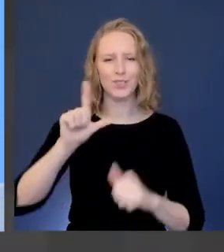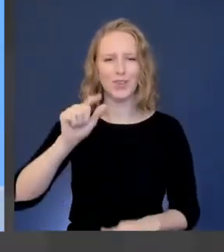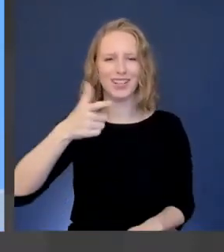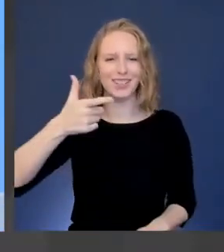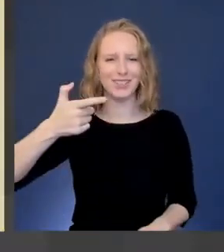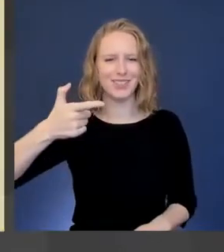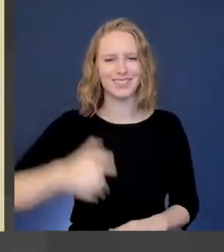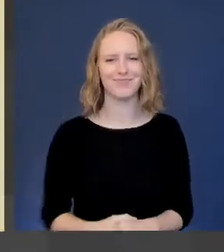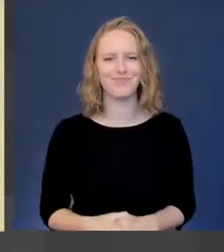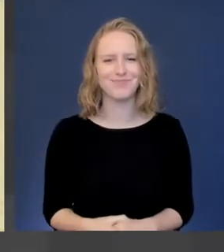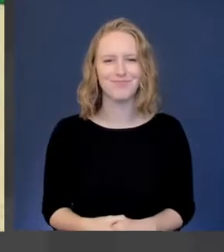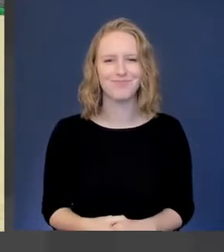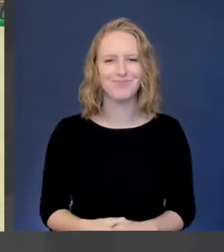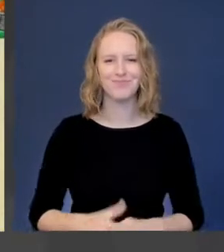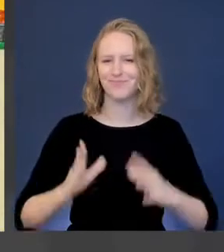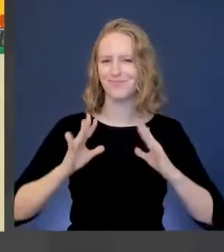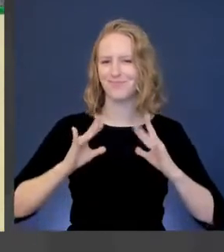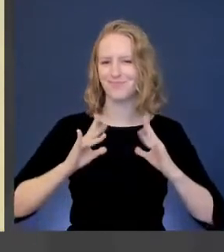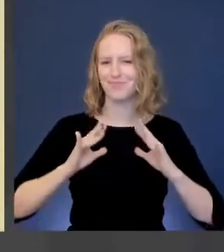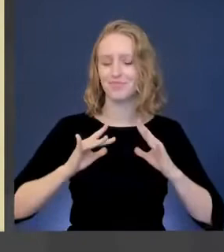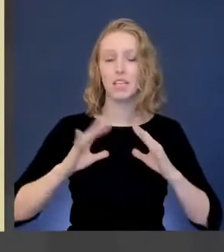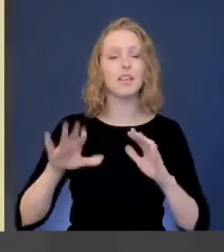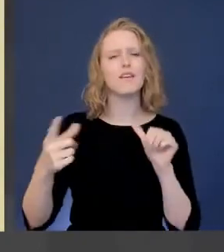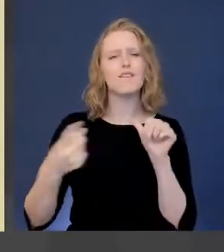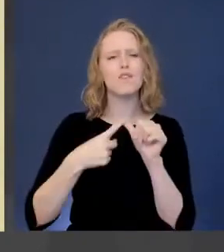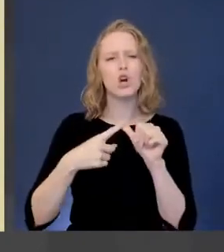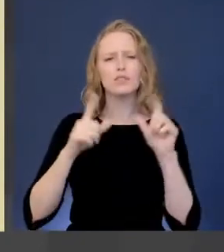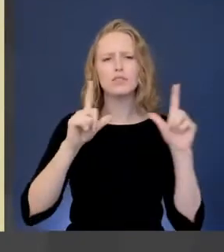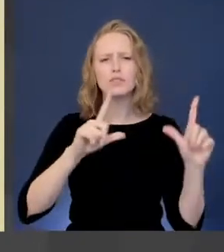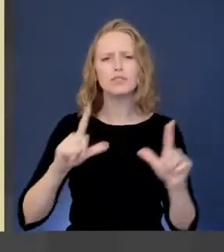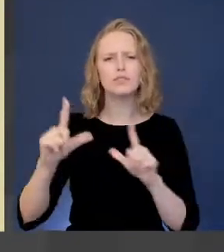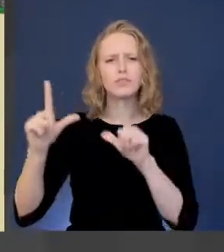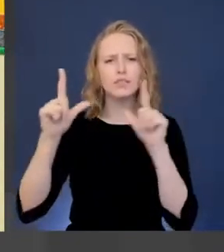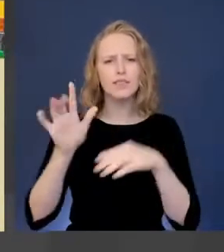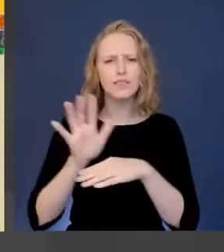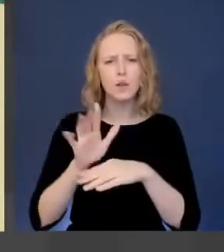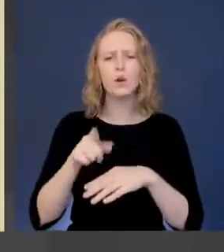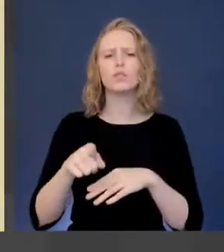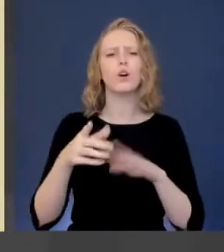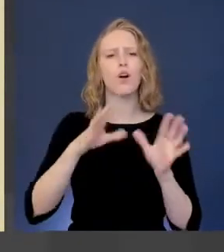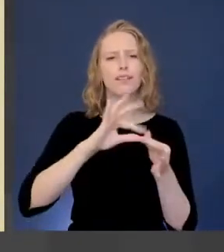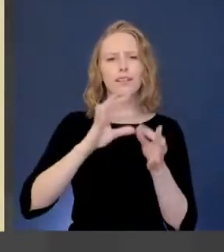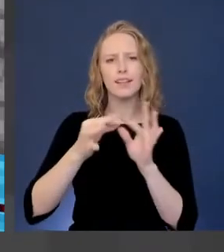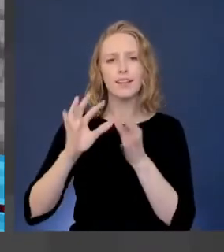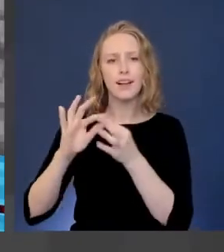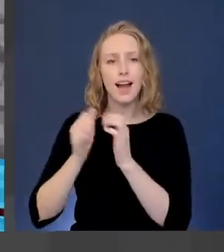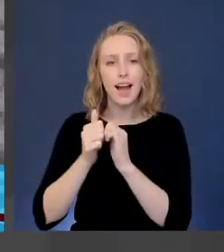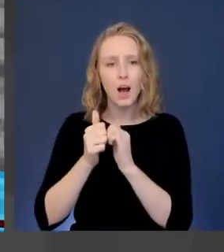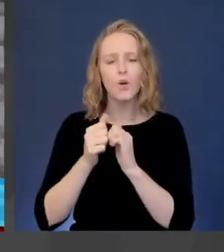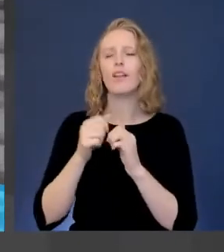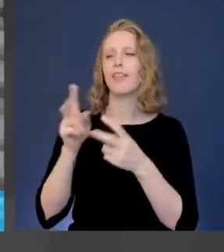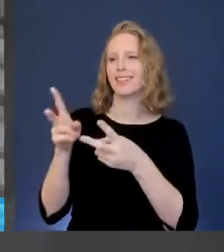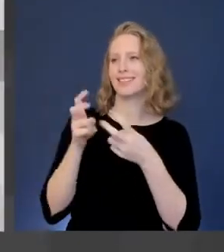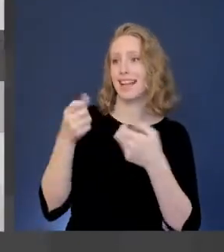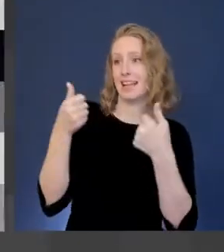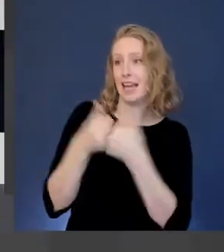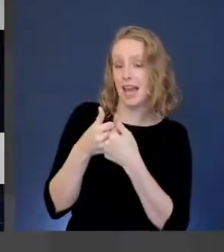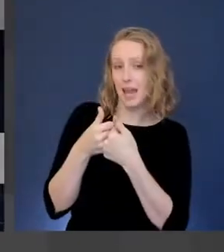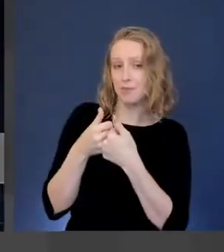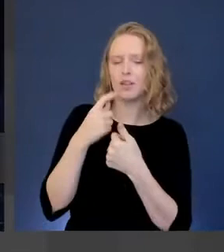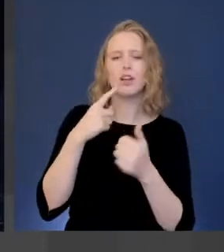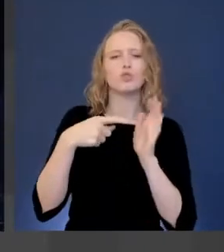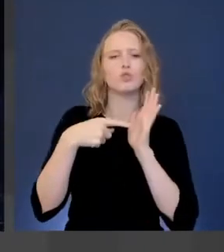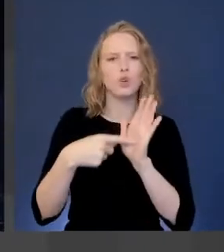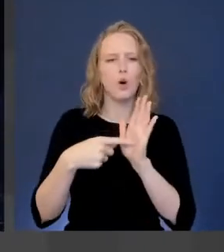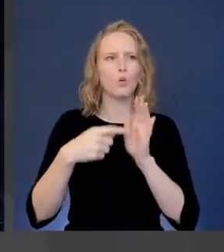Absolutely glorious. This first little batch of videos are all linked by the way they take the game and create a challenge for themselves and their friends. Hey everyone,